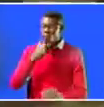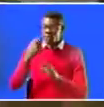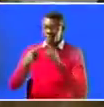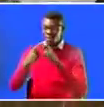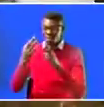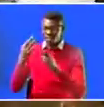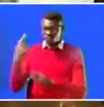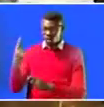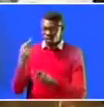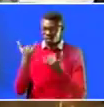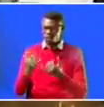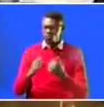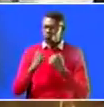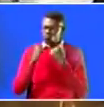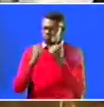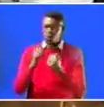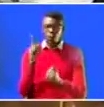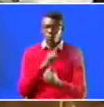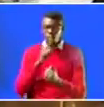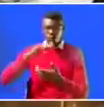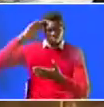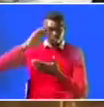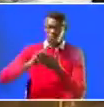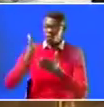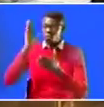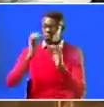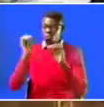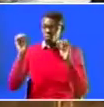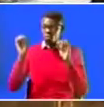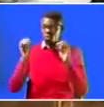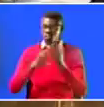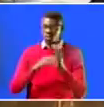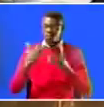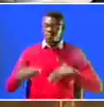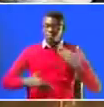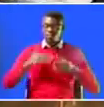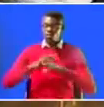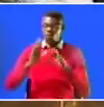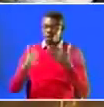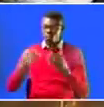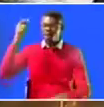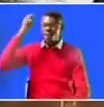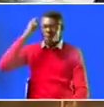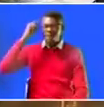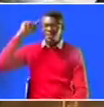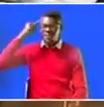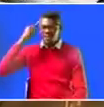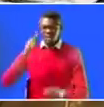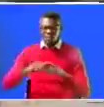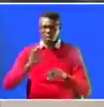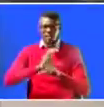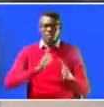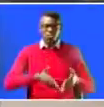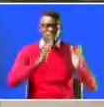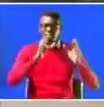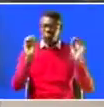now a staunch atheist who says morality is defined by conscience rather than religion.